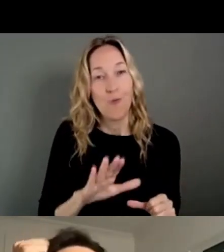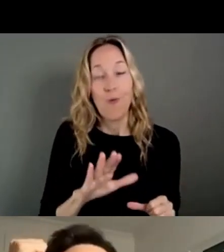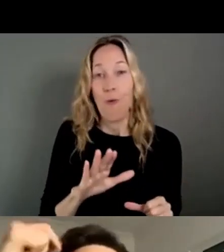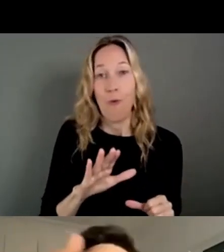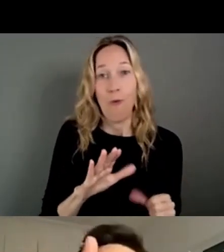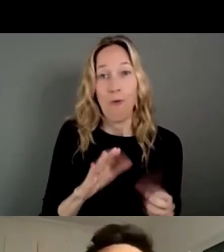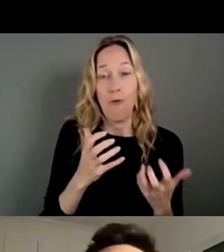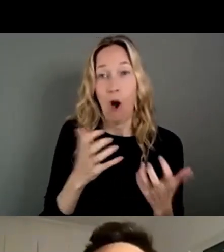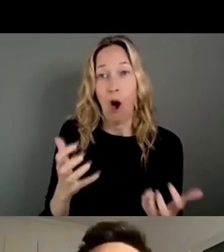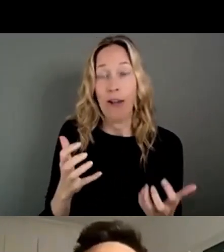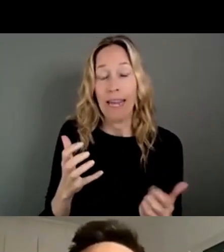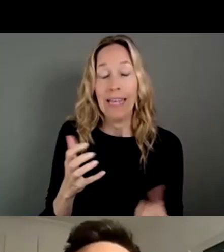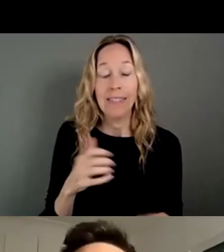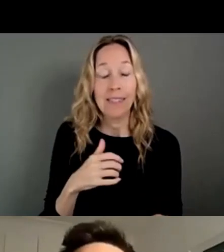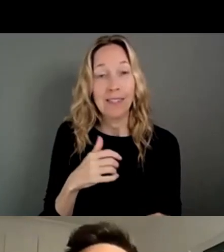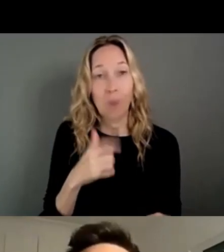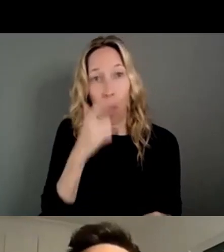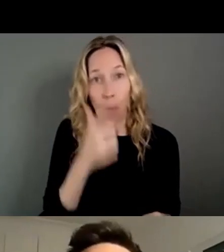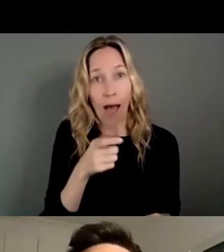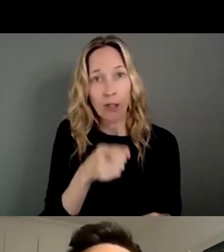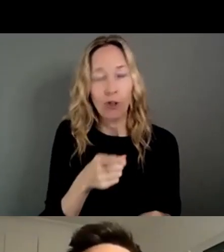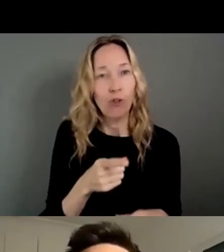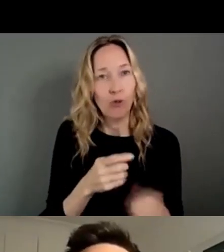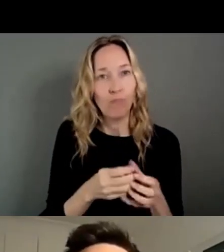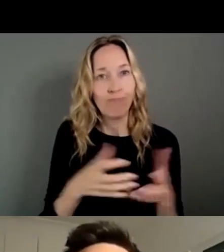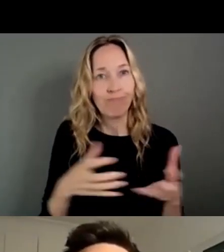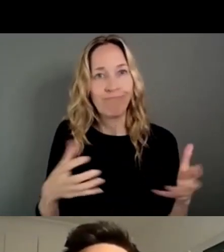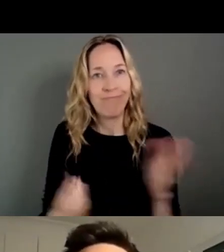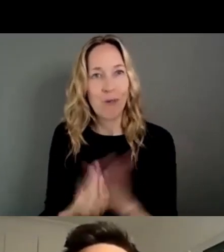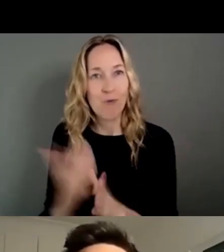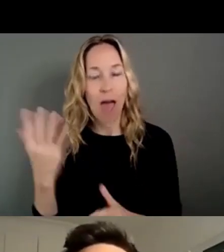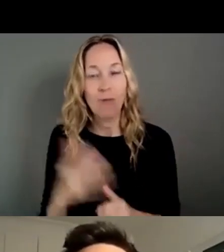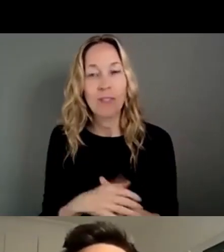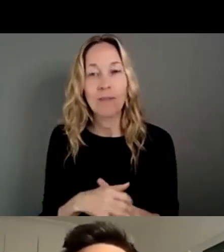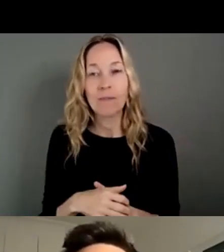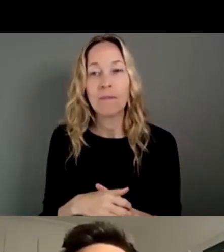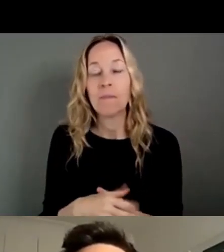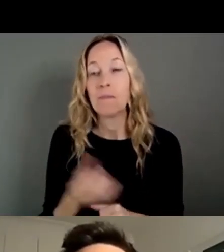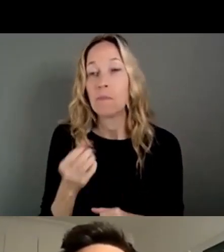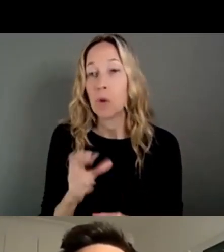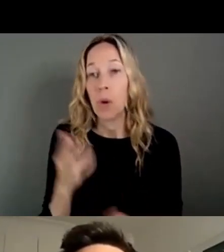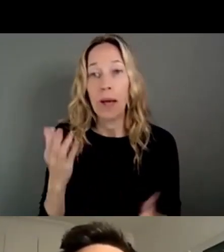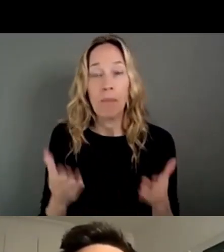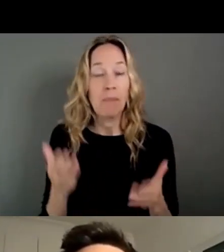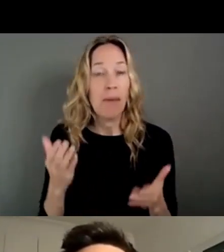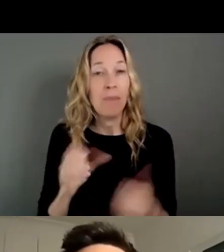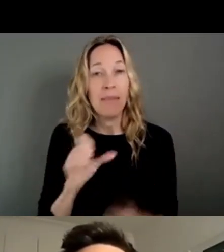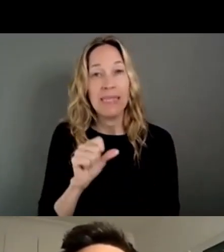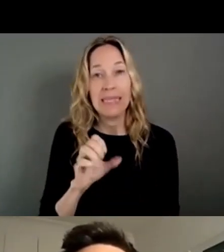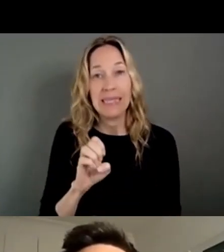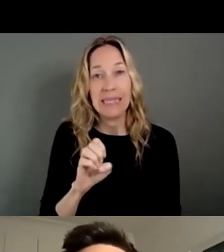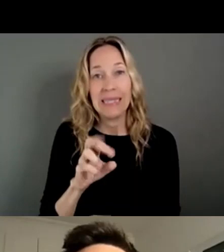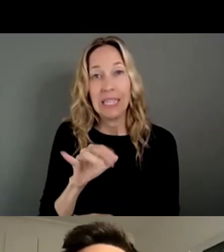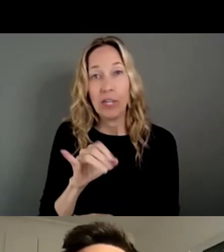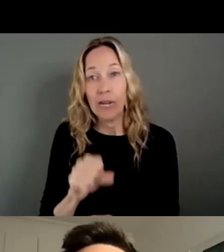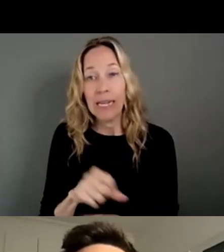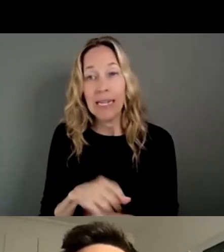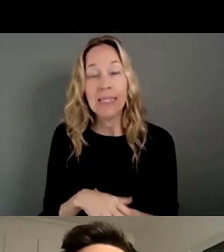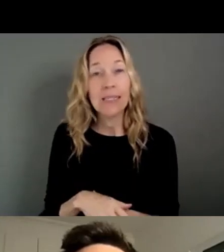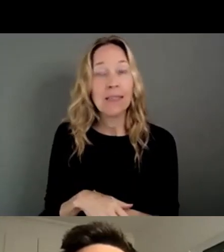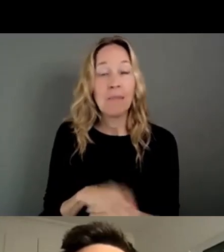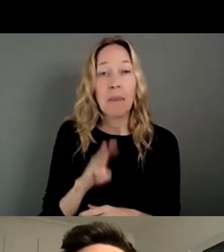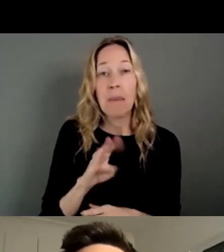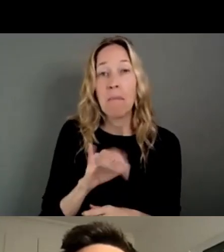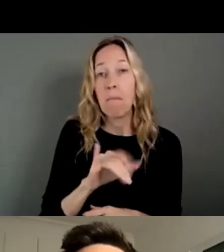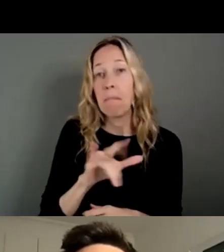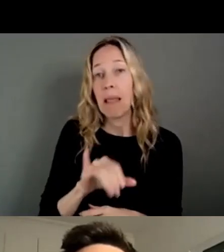ticket. Or in a performing arts center where they have a series, again, they might have Billy Joel in their 10,000 seat theater, and